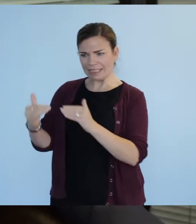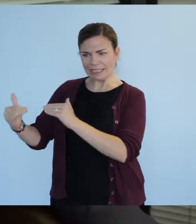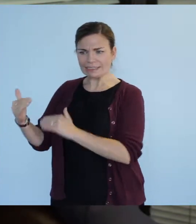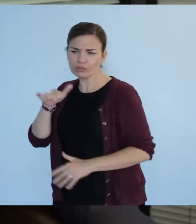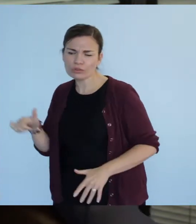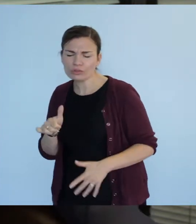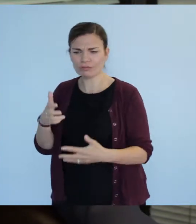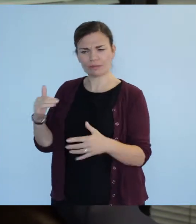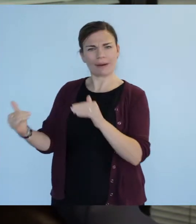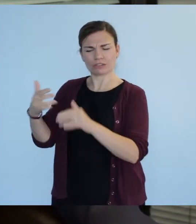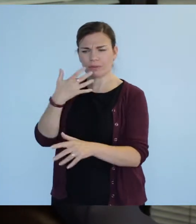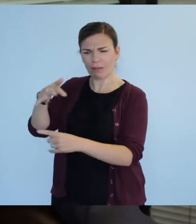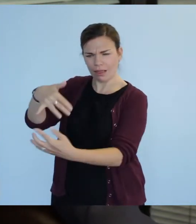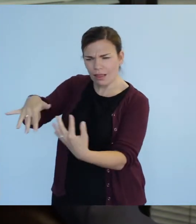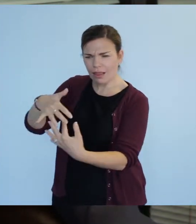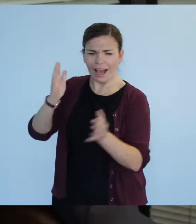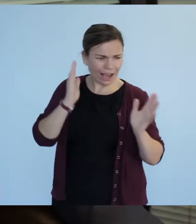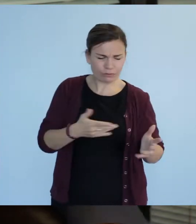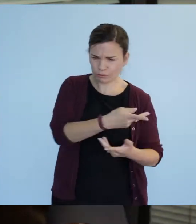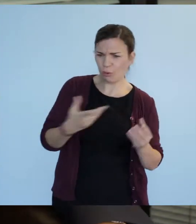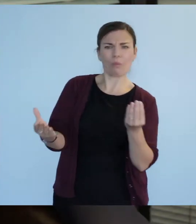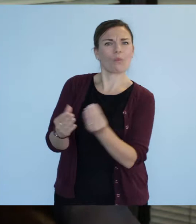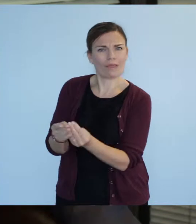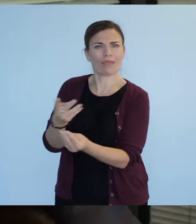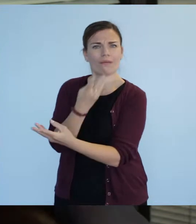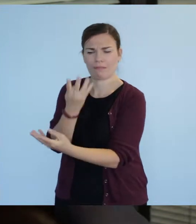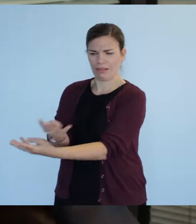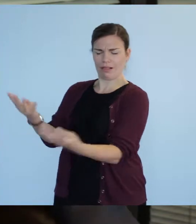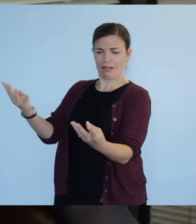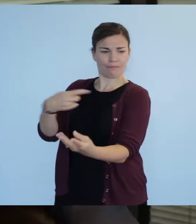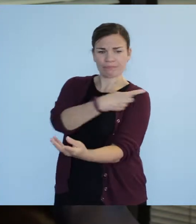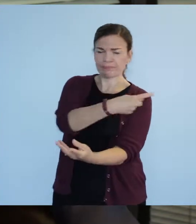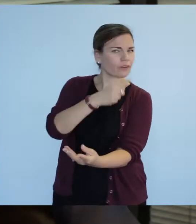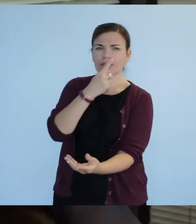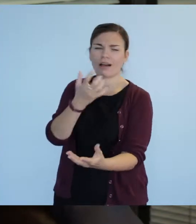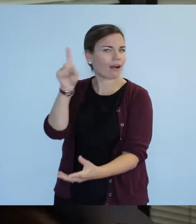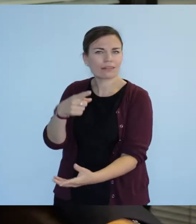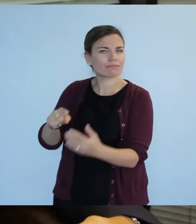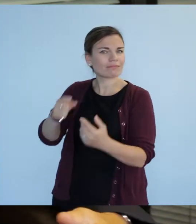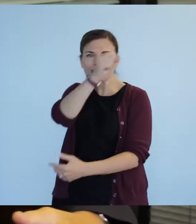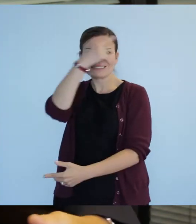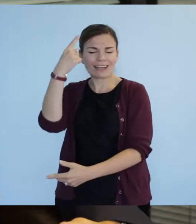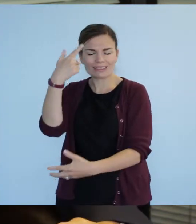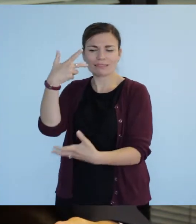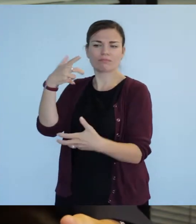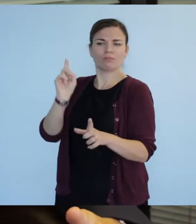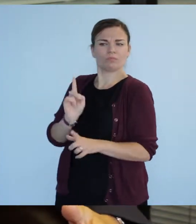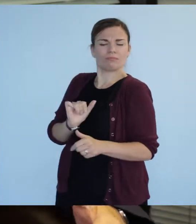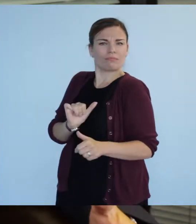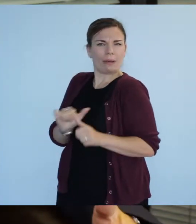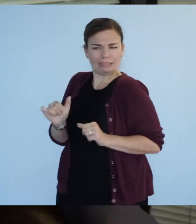in society, we have to do that with people. We will never understand the best way